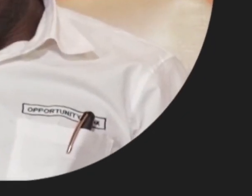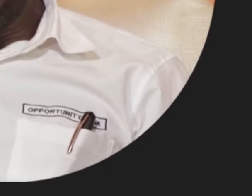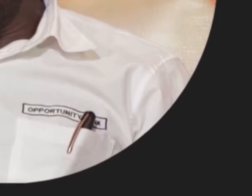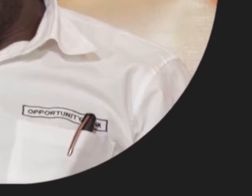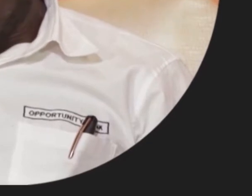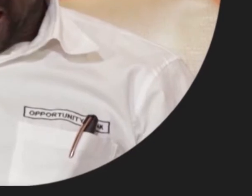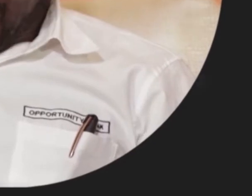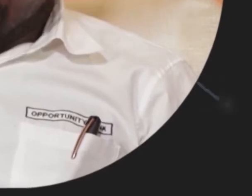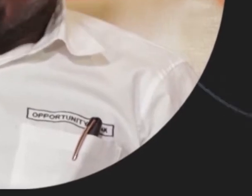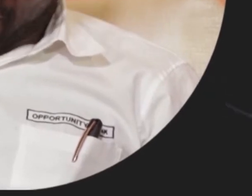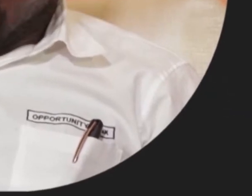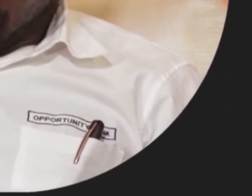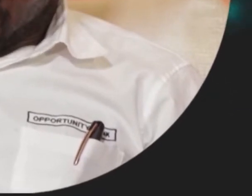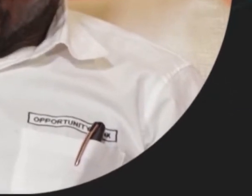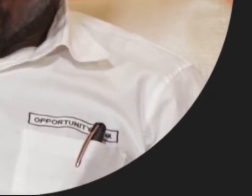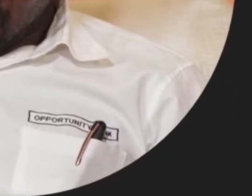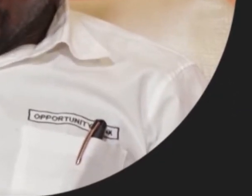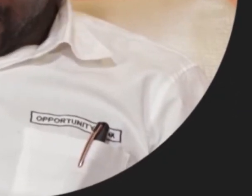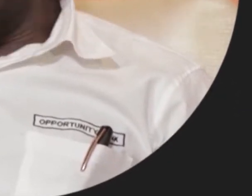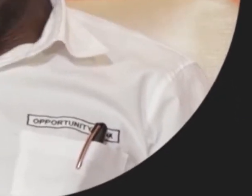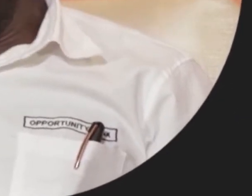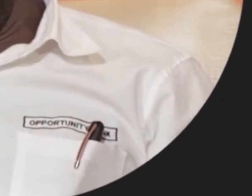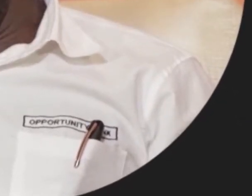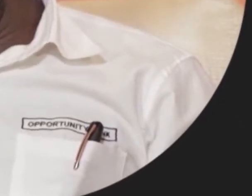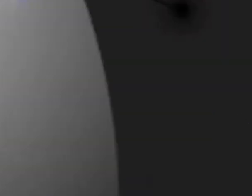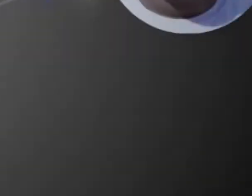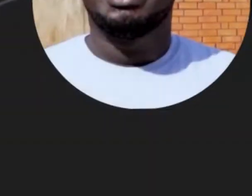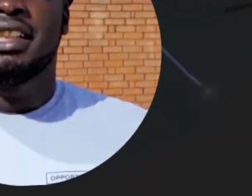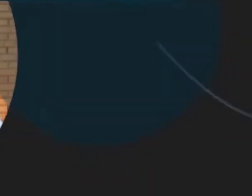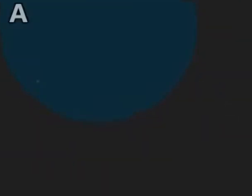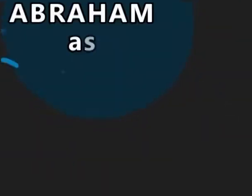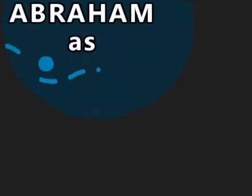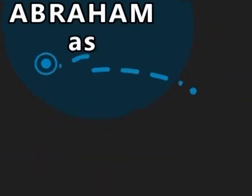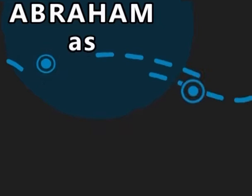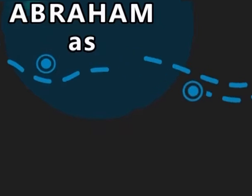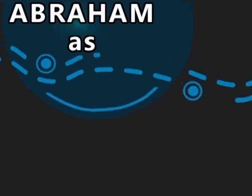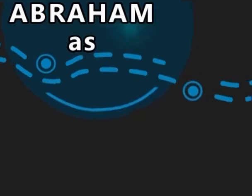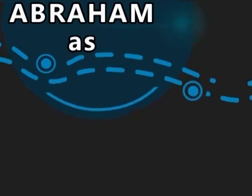emizizi ko yonna eri abantu abaliko obulemu nga tekikyaliwo.